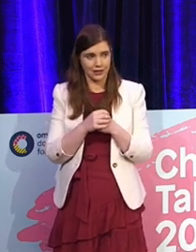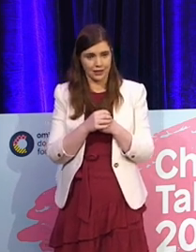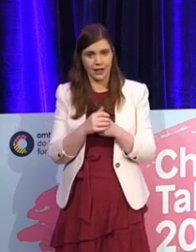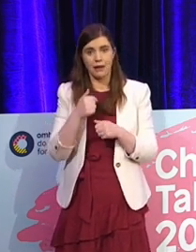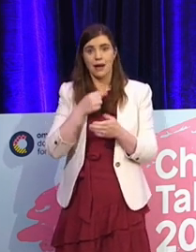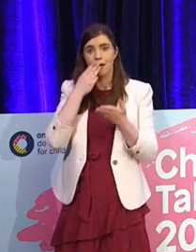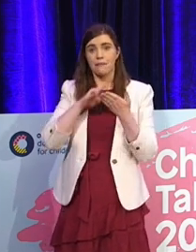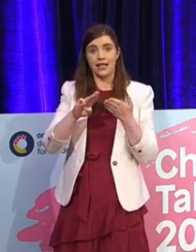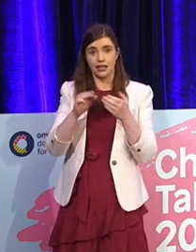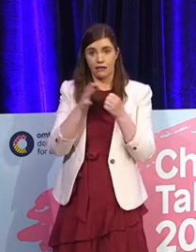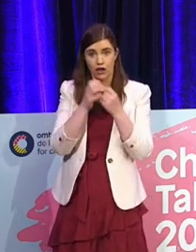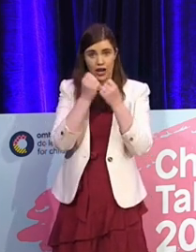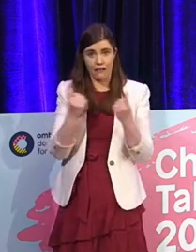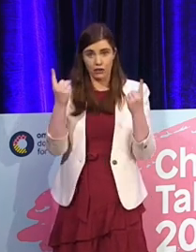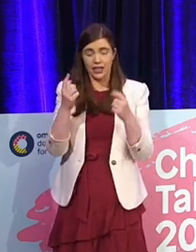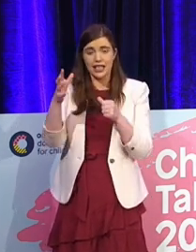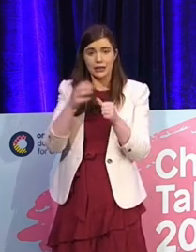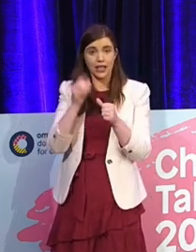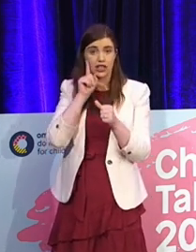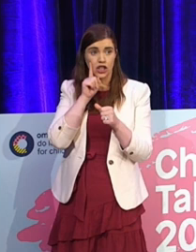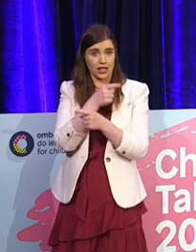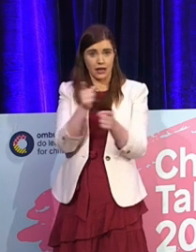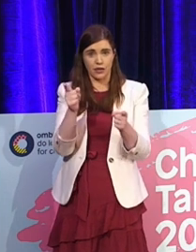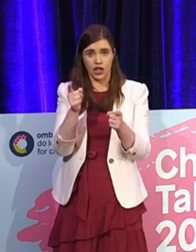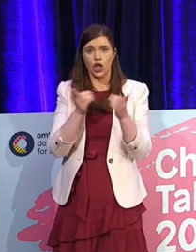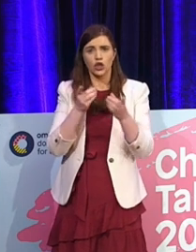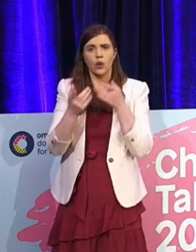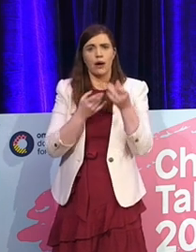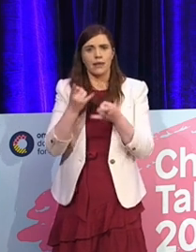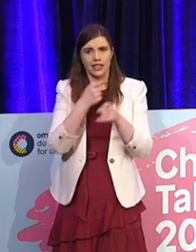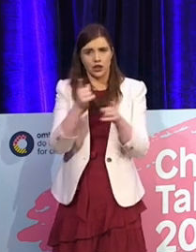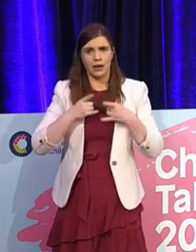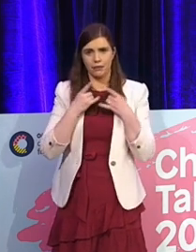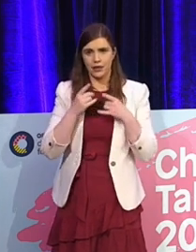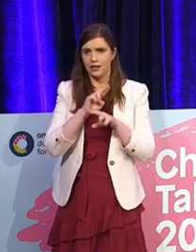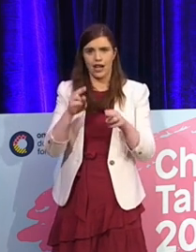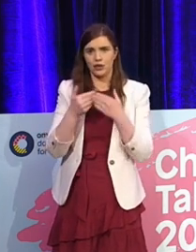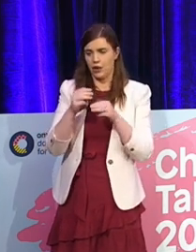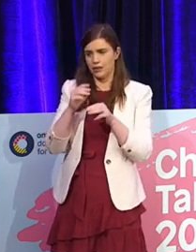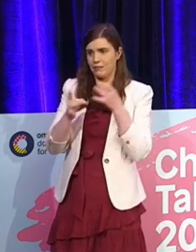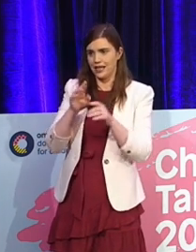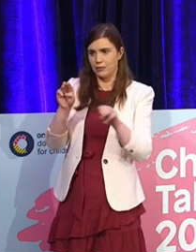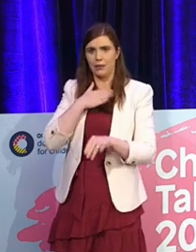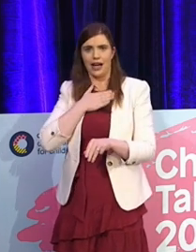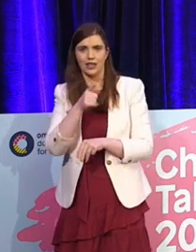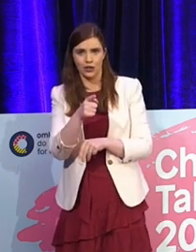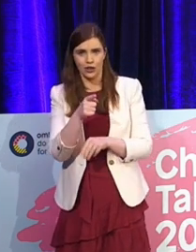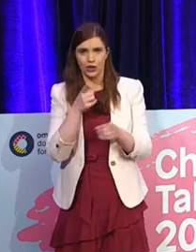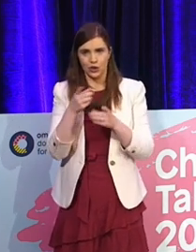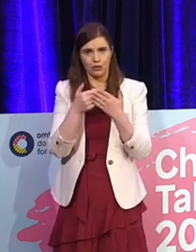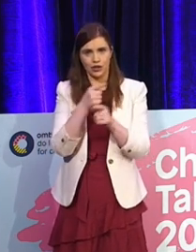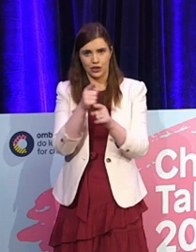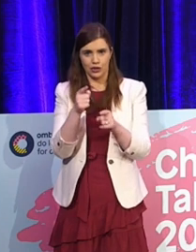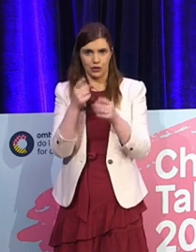My message to everyone, especially girls, is that do what makes you happy and not what makes you liked. Thanks for listening. I remember,